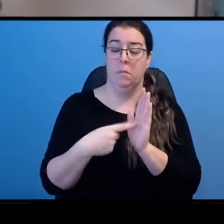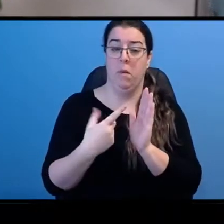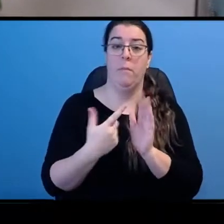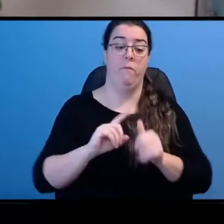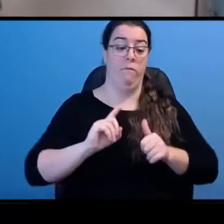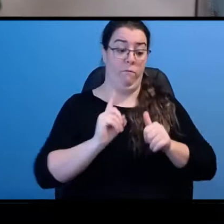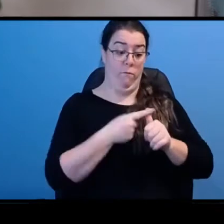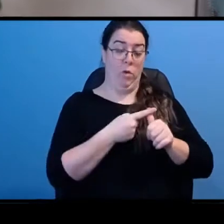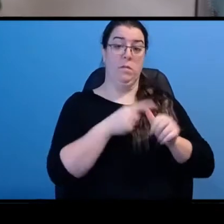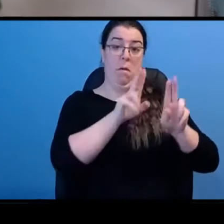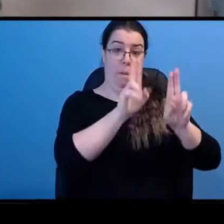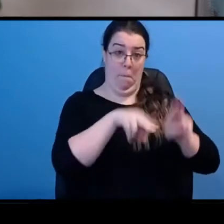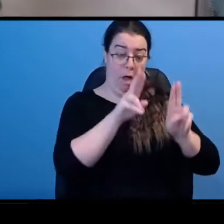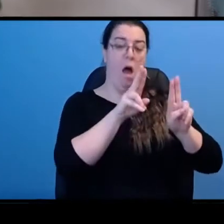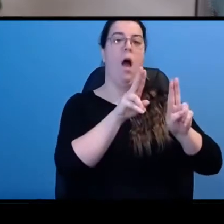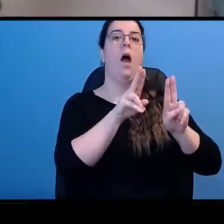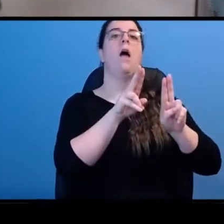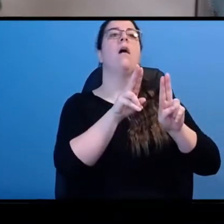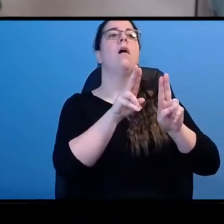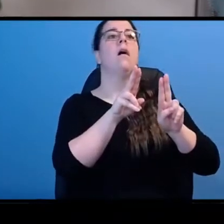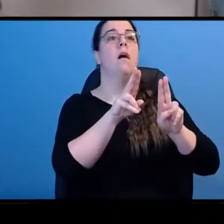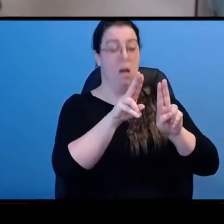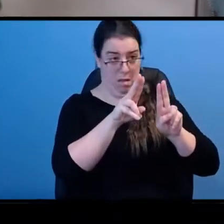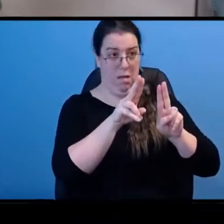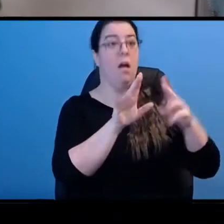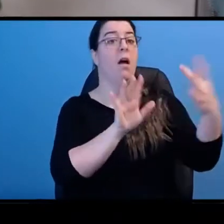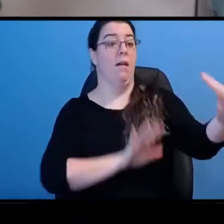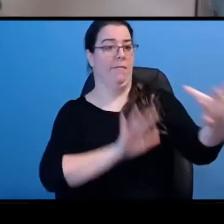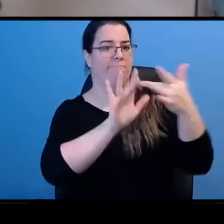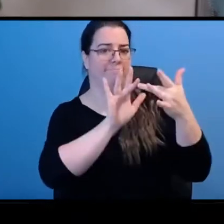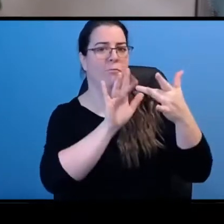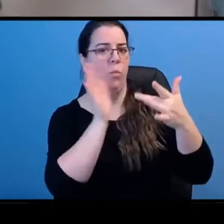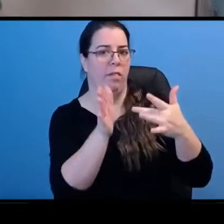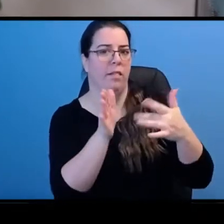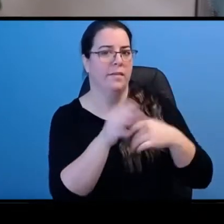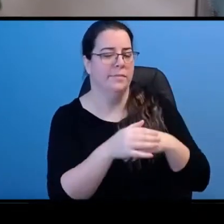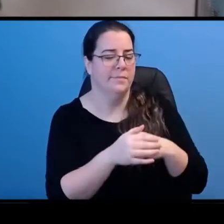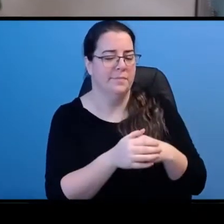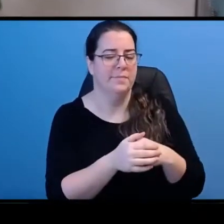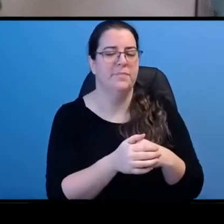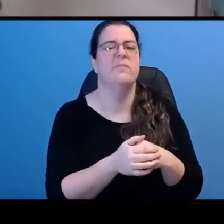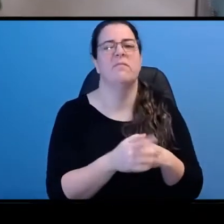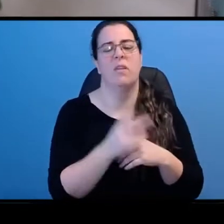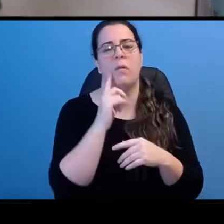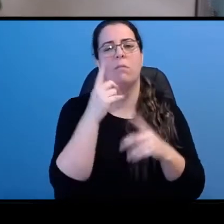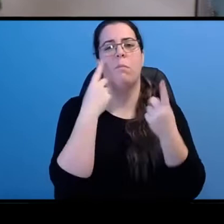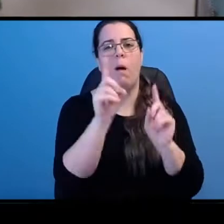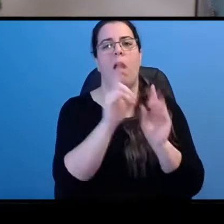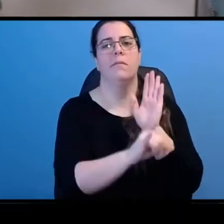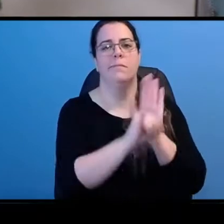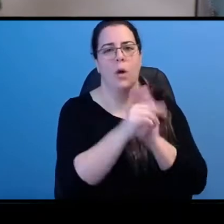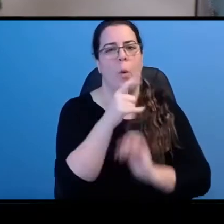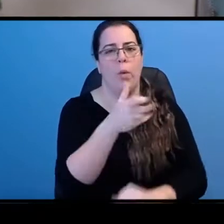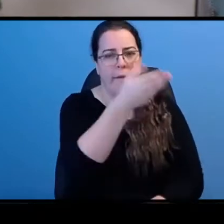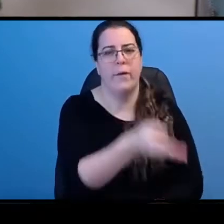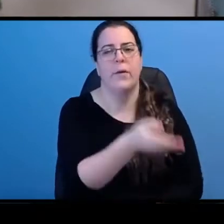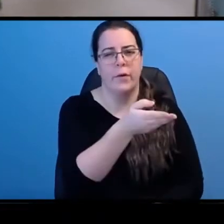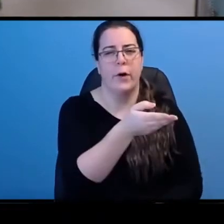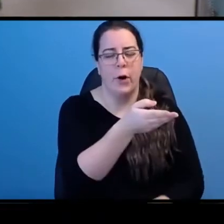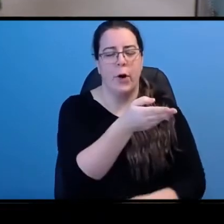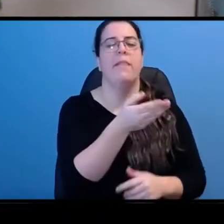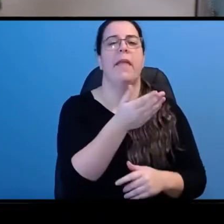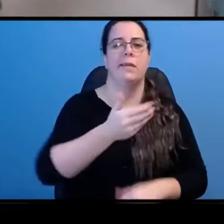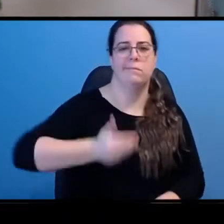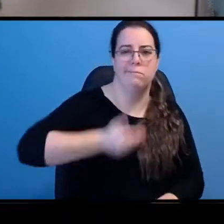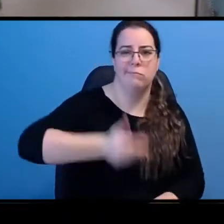and received a letter from your officer. That's how you'll know who they are, and that's how you'll be able to contact them. So sometimes